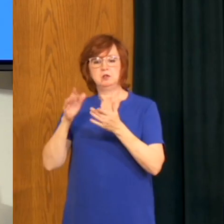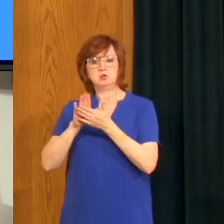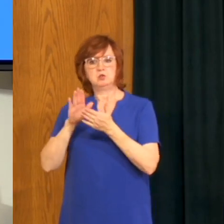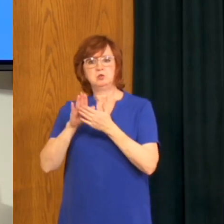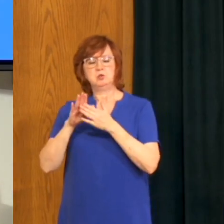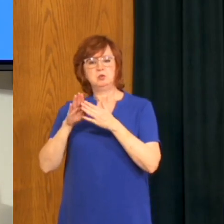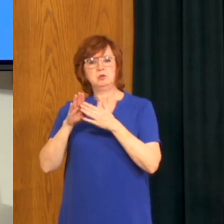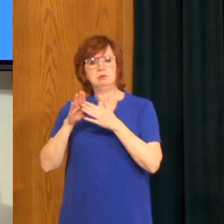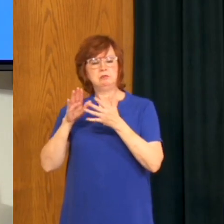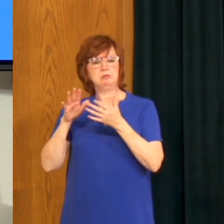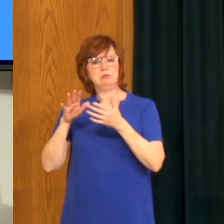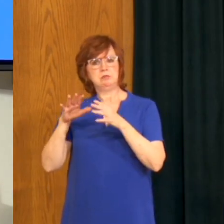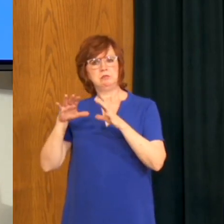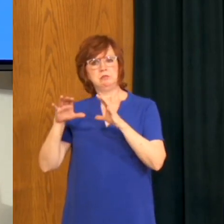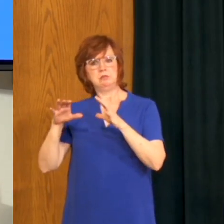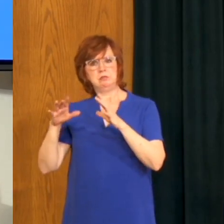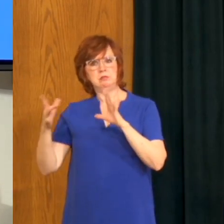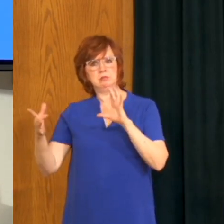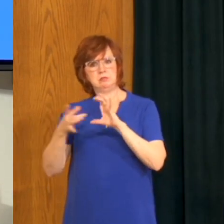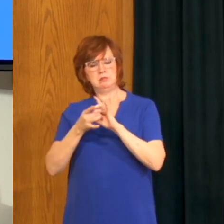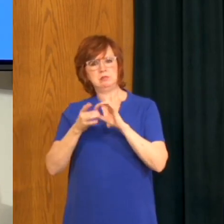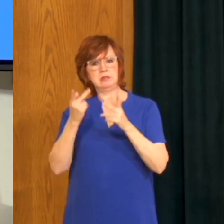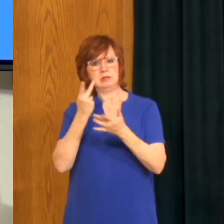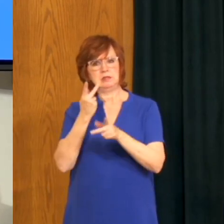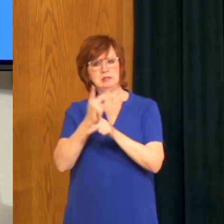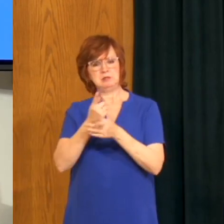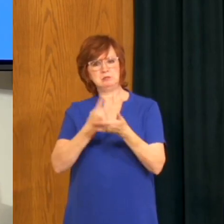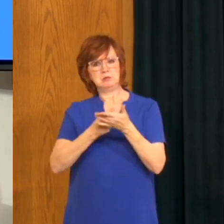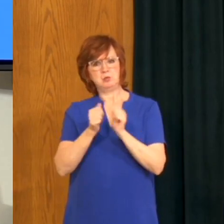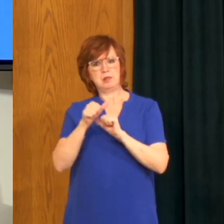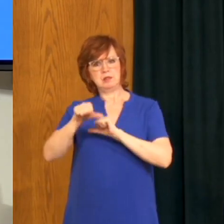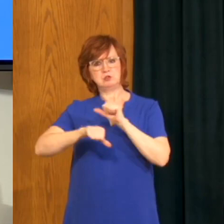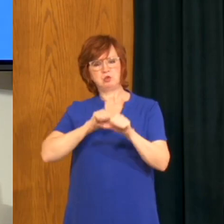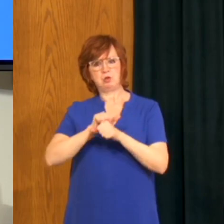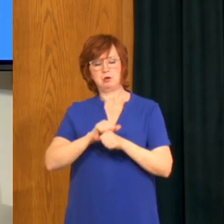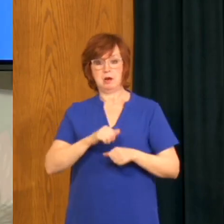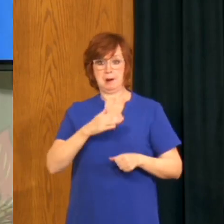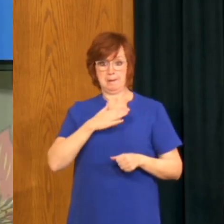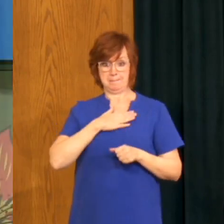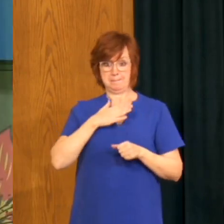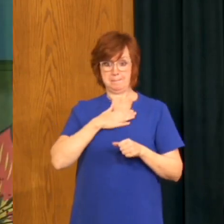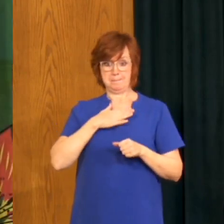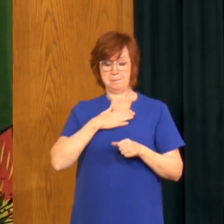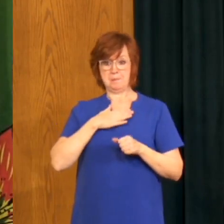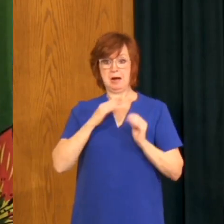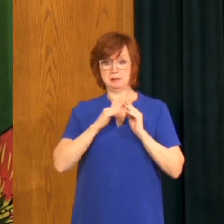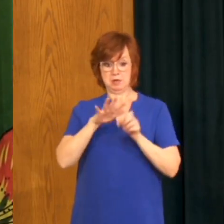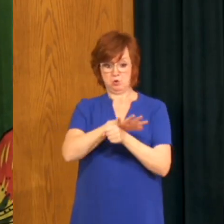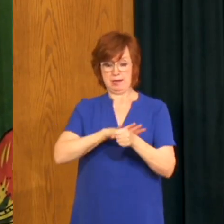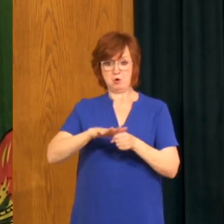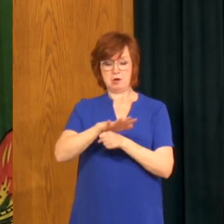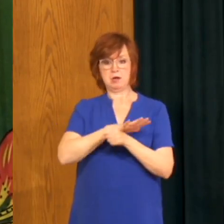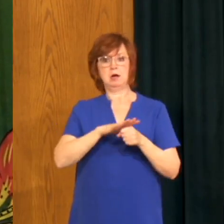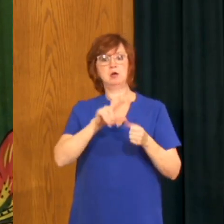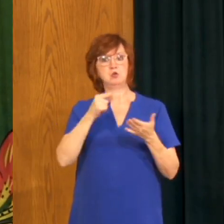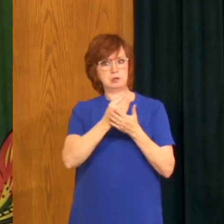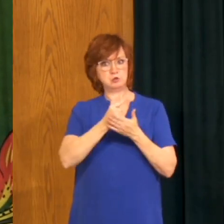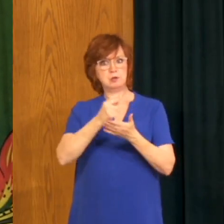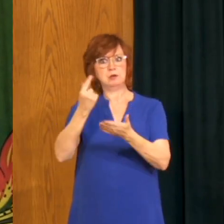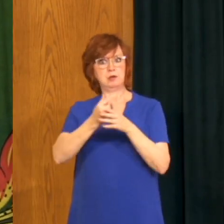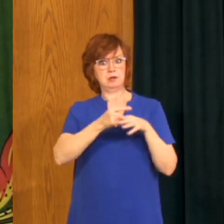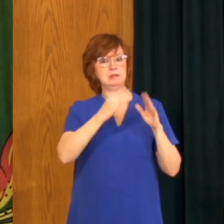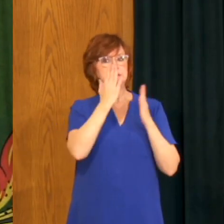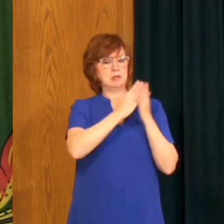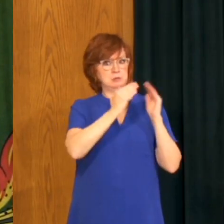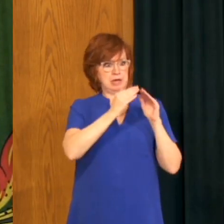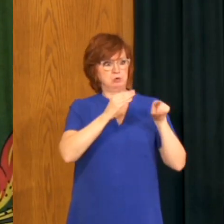that there is a way for many of the graduations to occur. I know in the constituency that I represent, there are some graduations that are